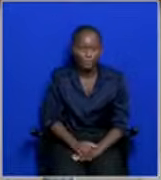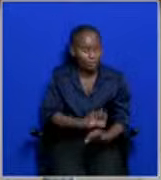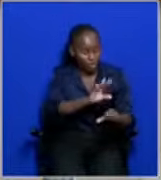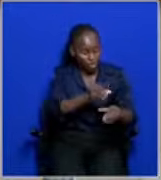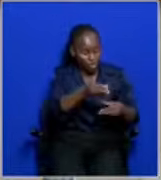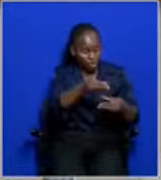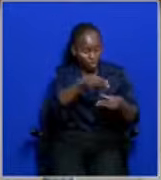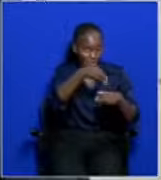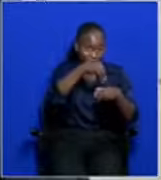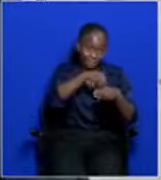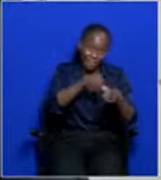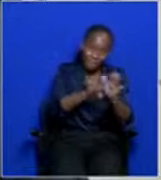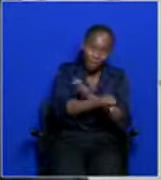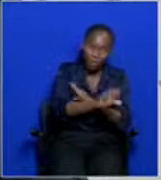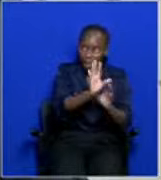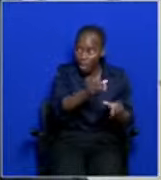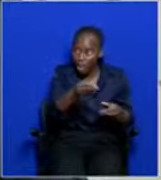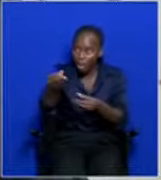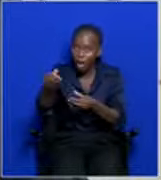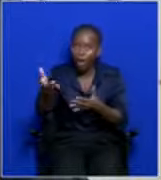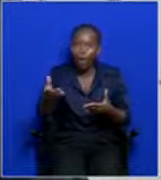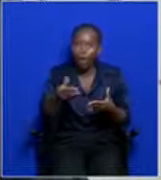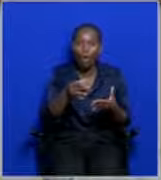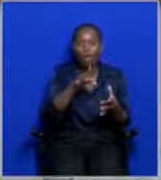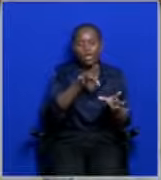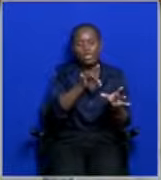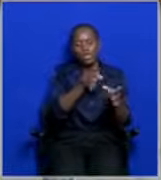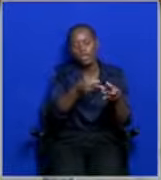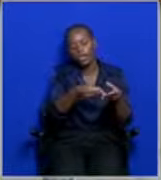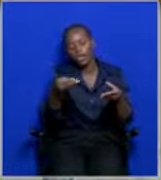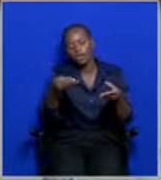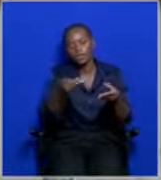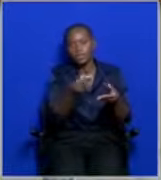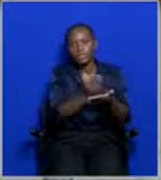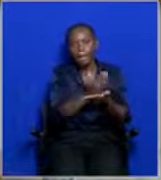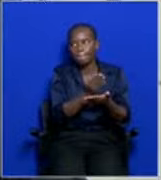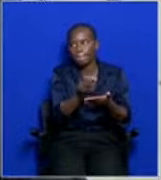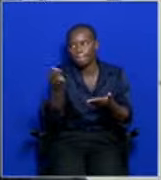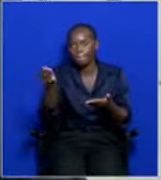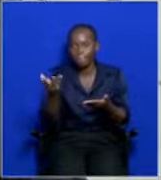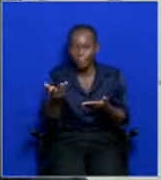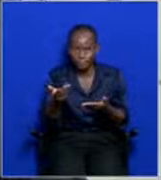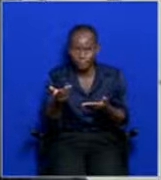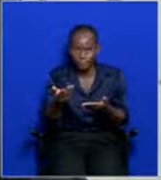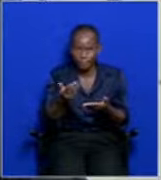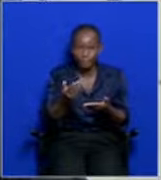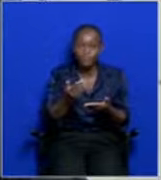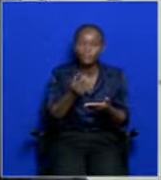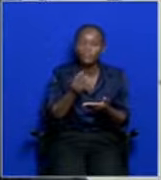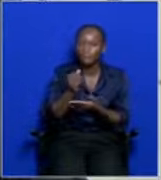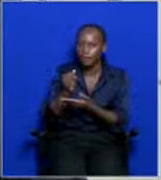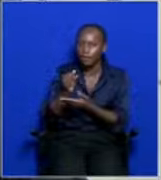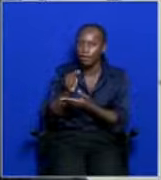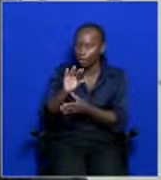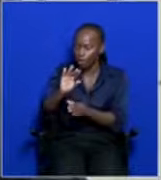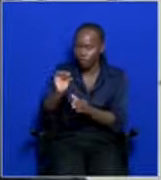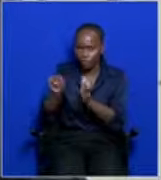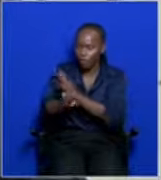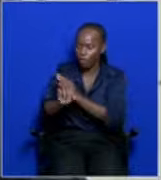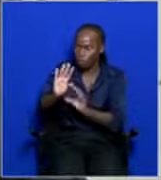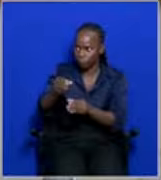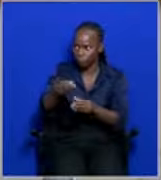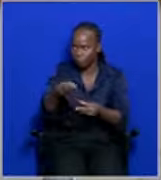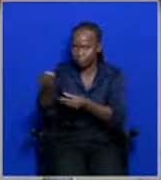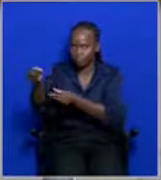The contents of the docket. And you gave that to Ms. Mutsepe? Yes. Now, this matter, as I understand it, arose in